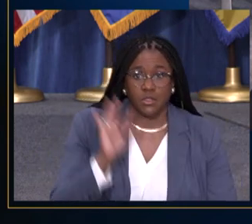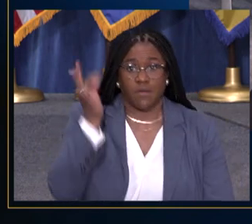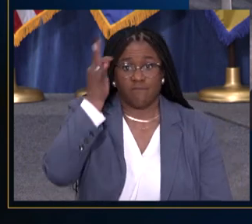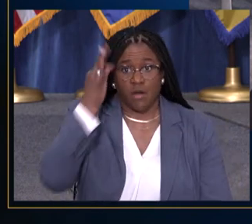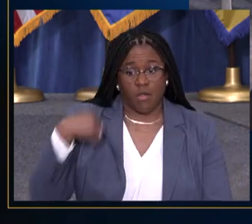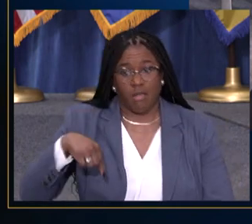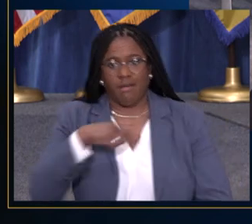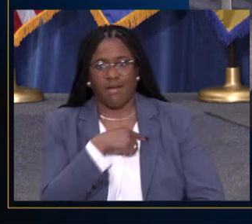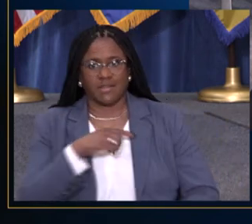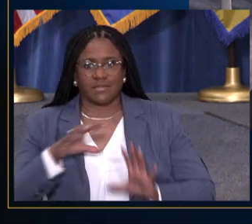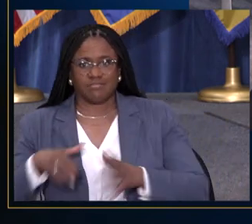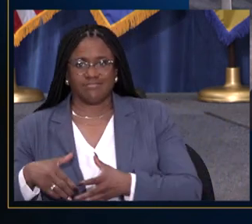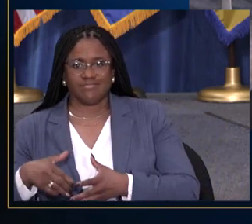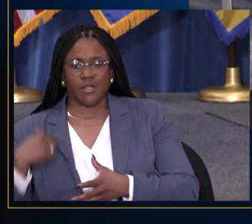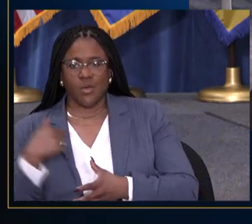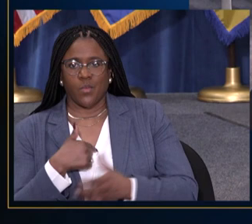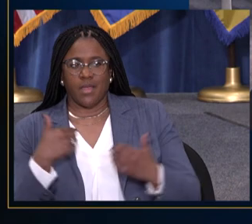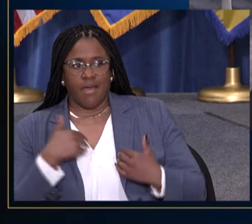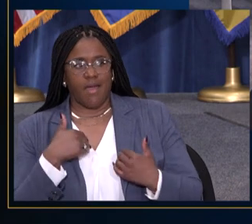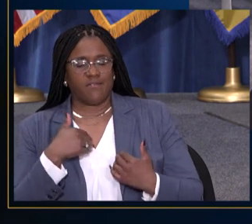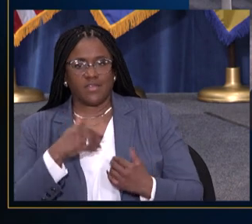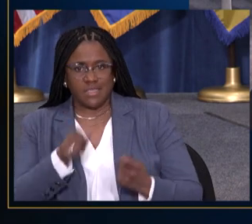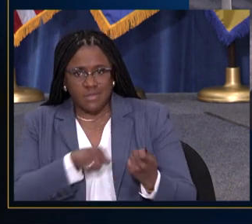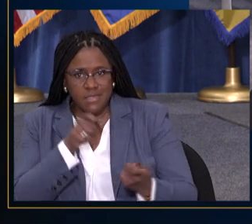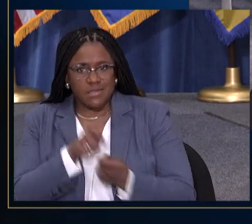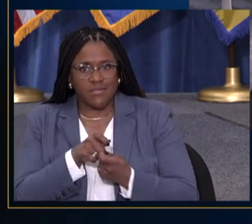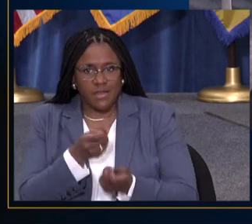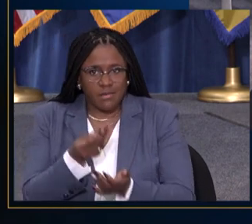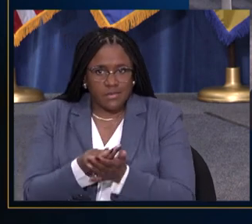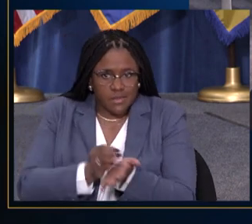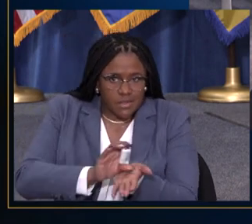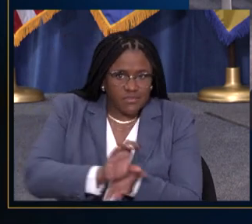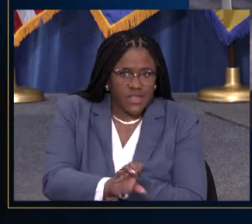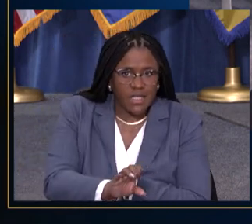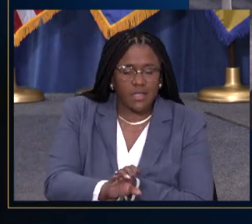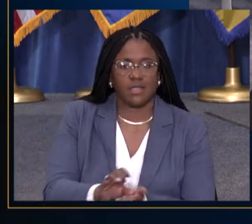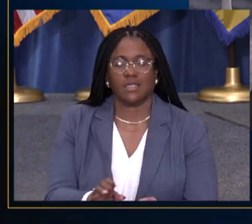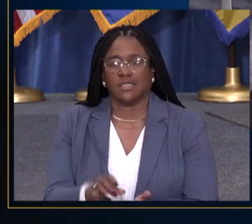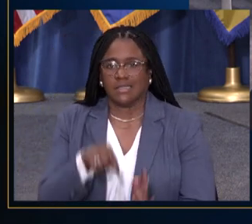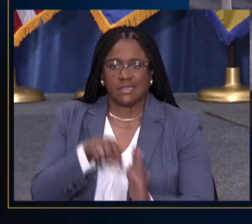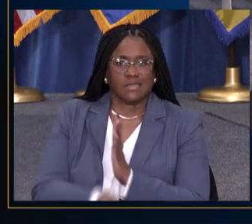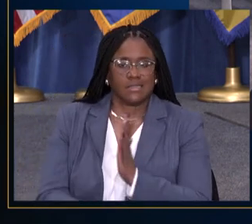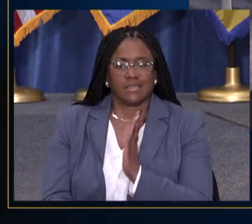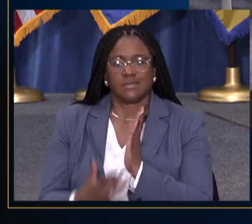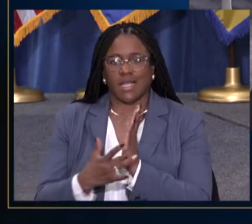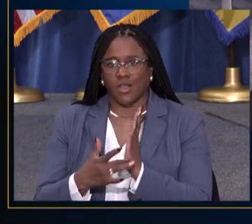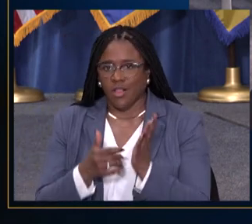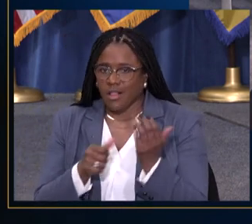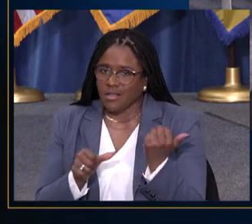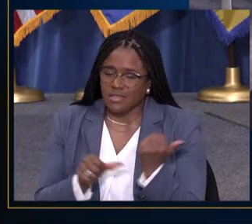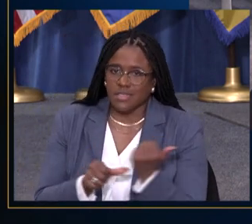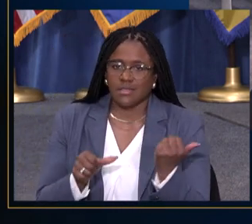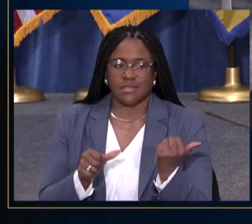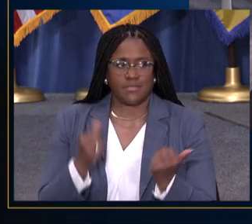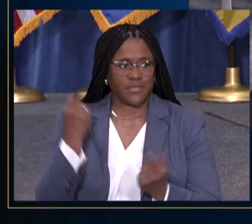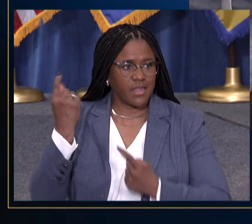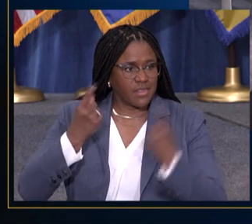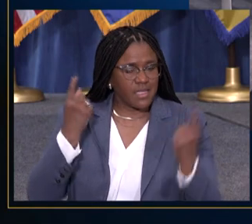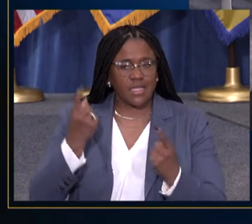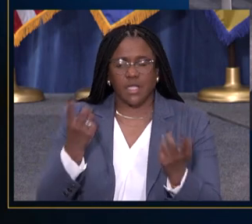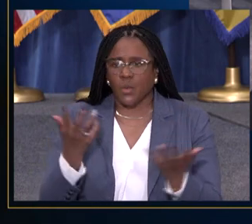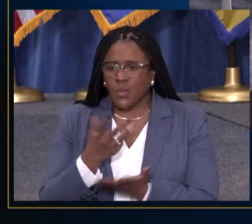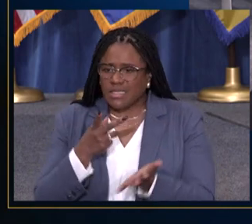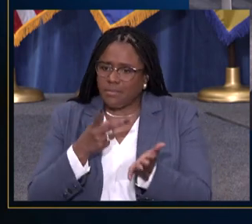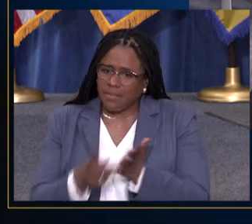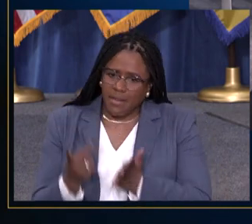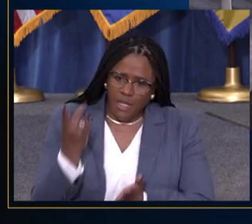very targeted funding support, providing intense technical assistance, thinking through what the payment